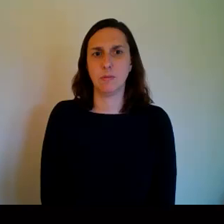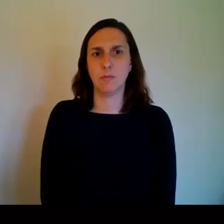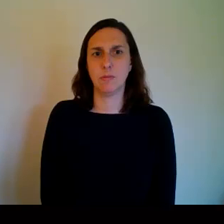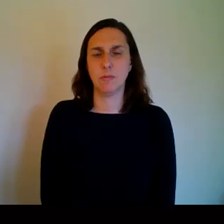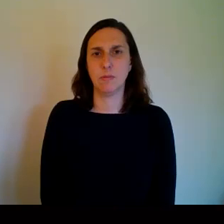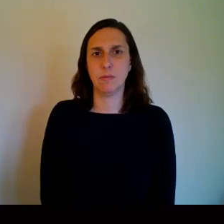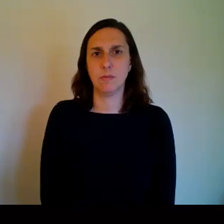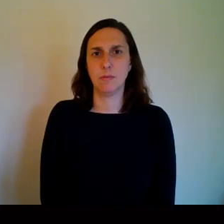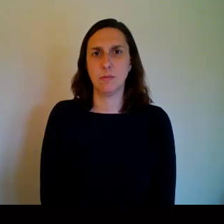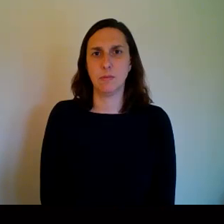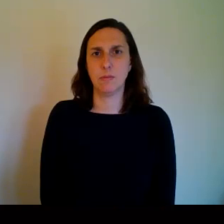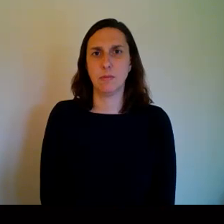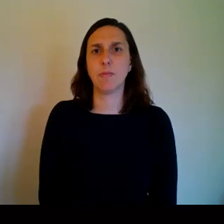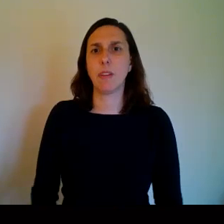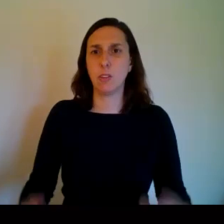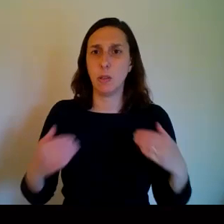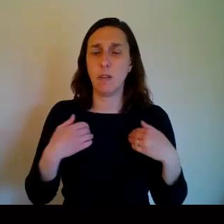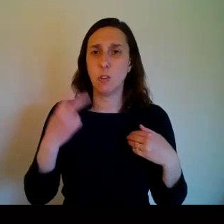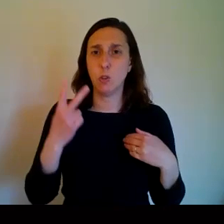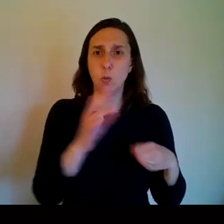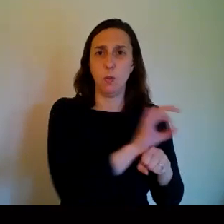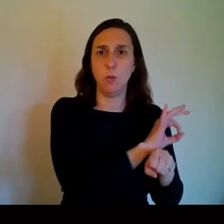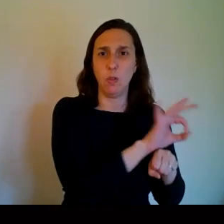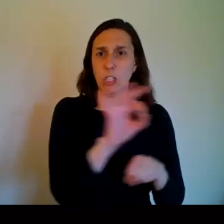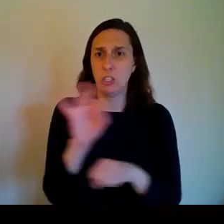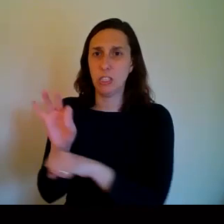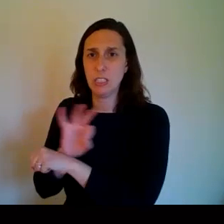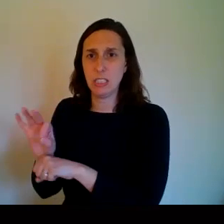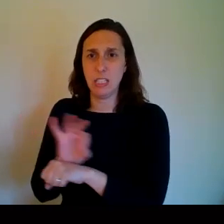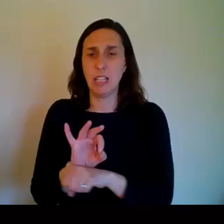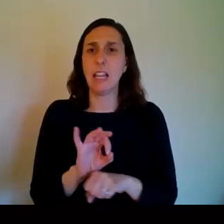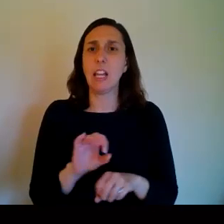All right, so we have two functions that do different things. We have